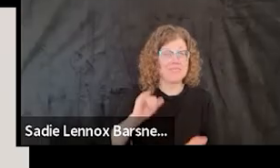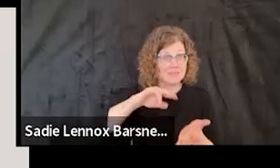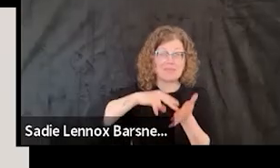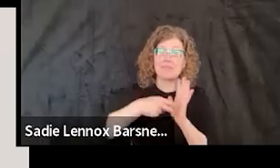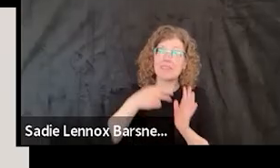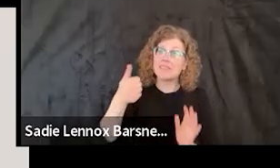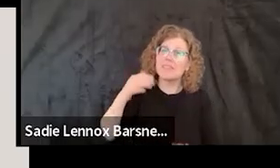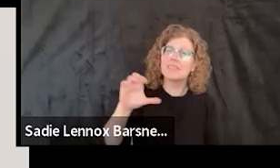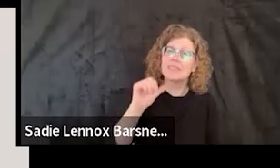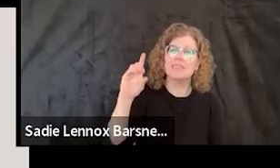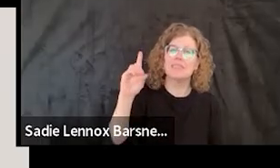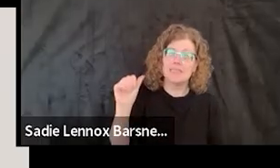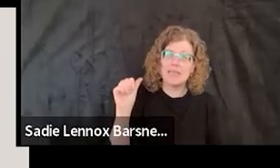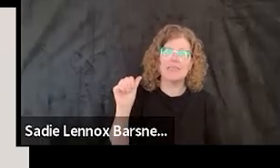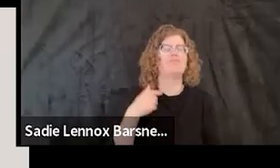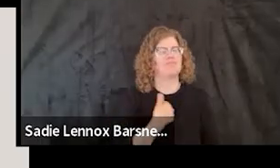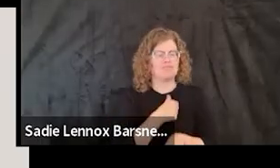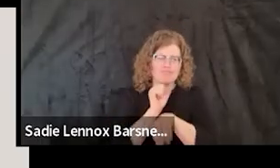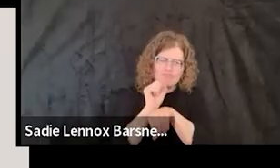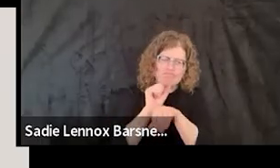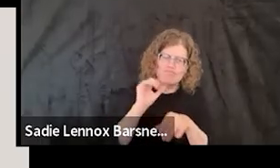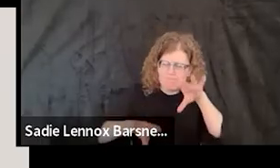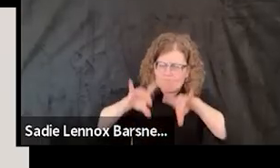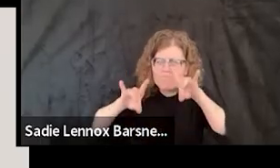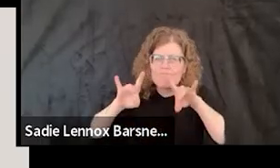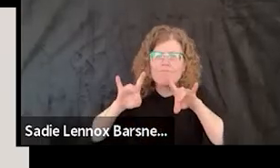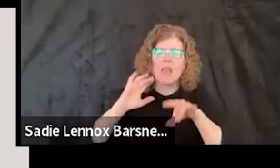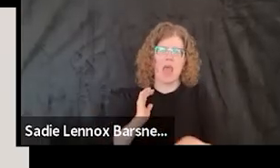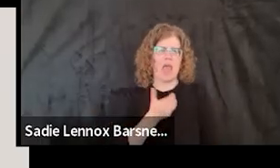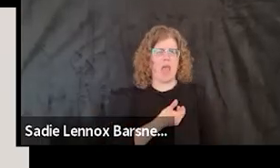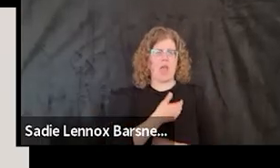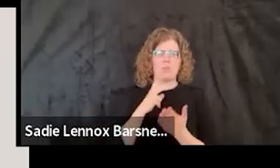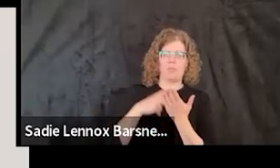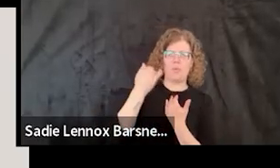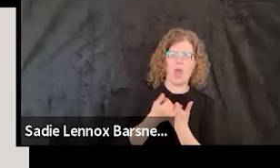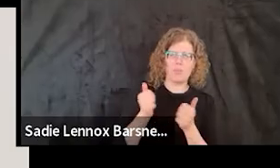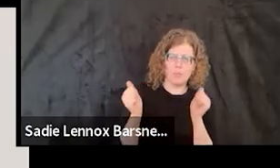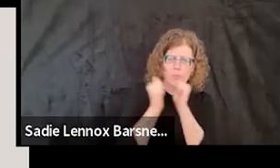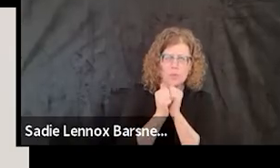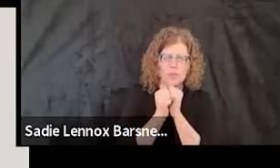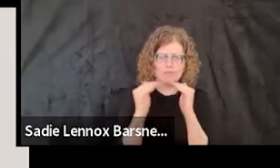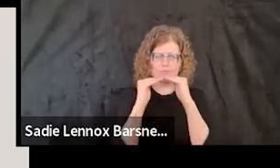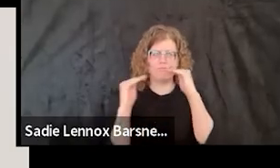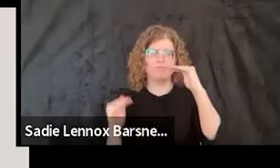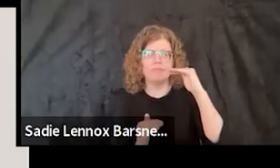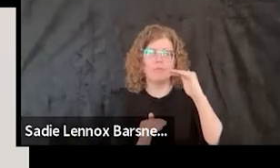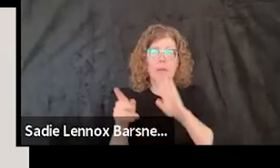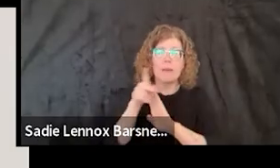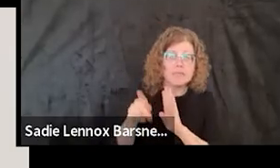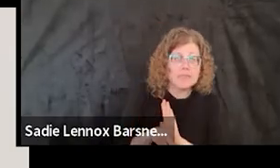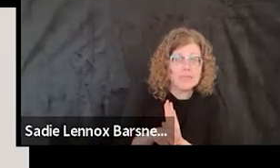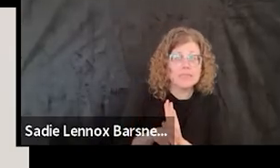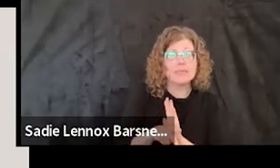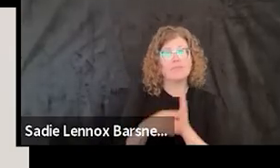working to eliminate institutional inequity in our programs, policies, and practices. Our staff